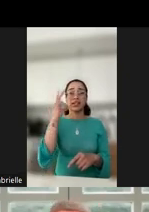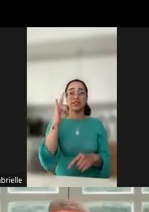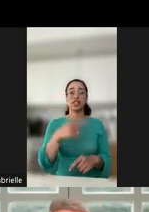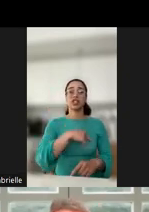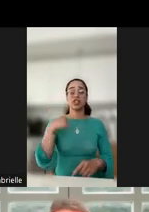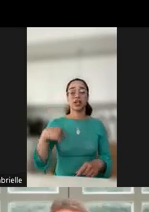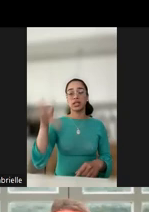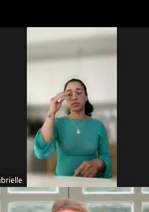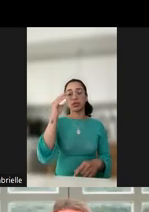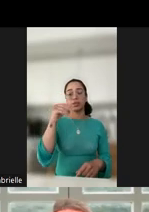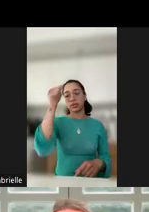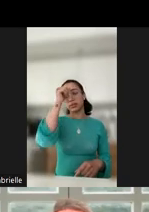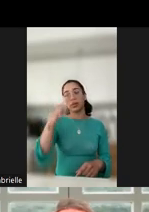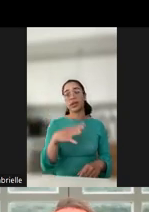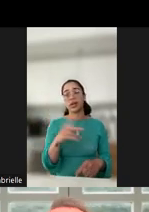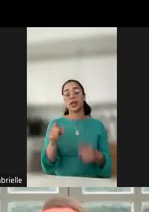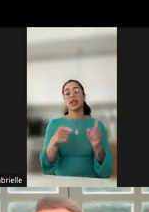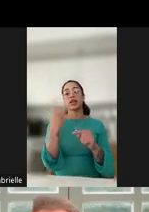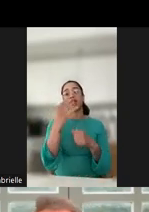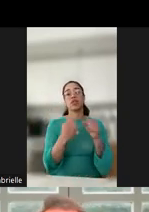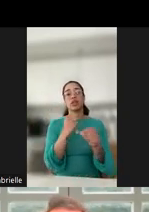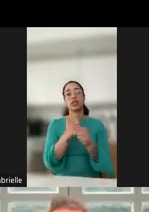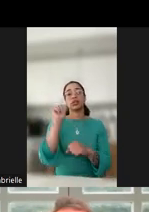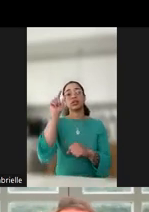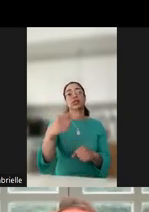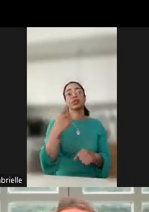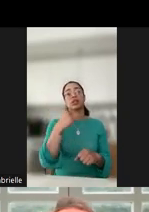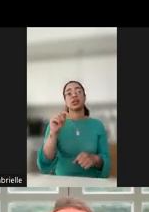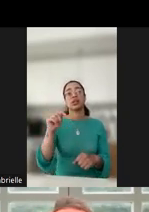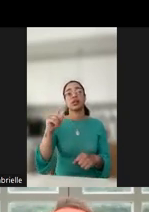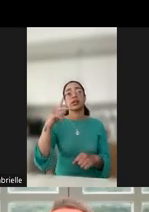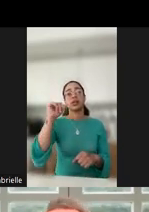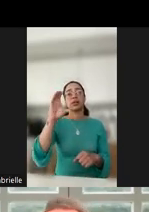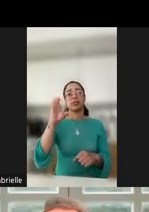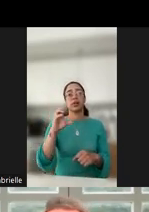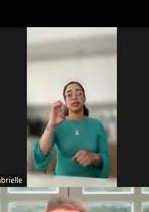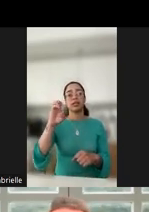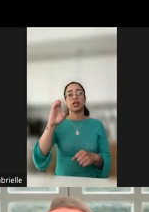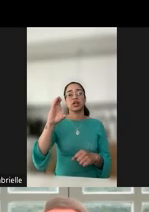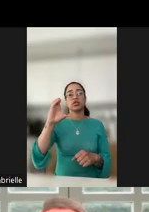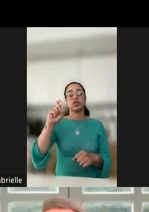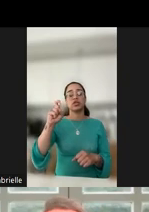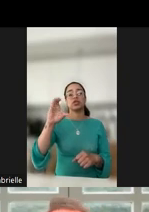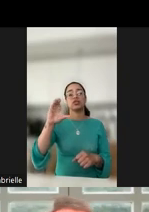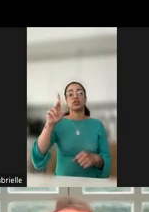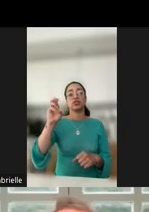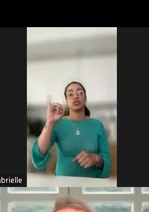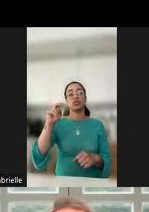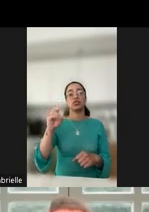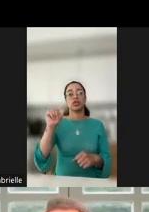4 years later, the Page Exclusion Act, prohibiting the recruitment of laborers from